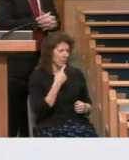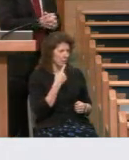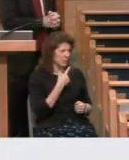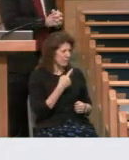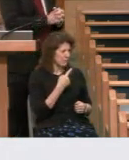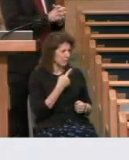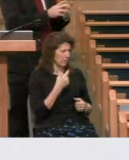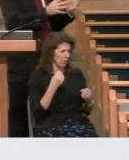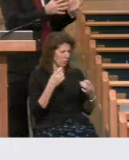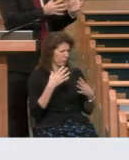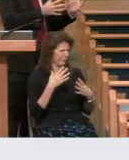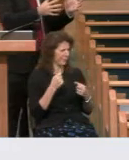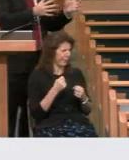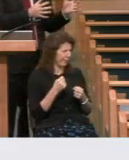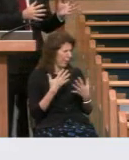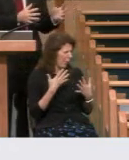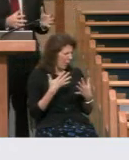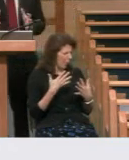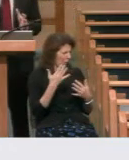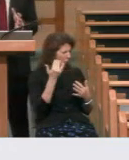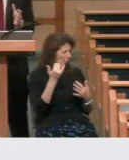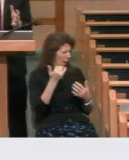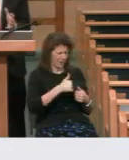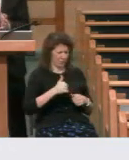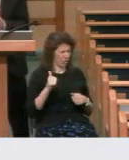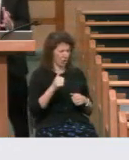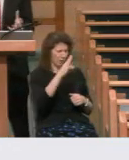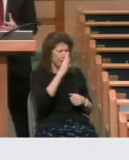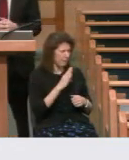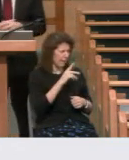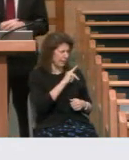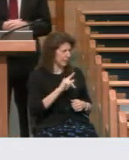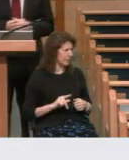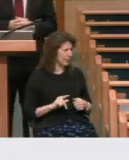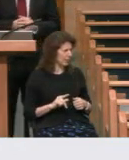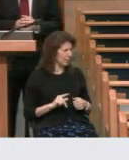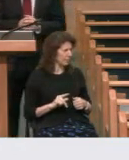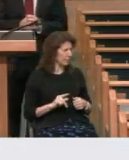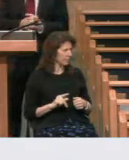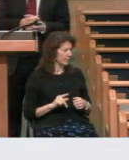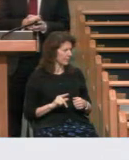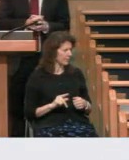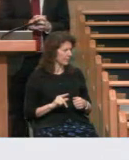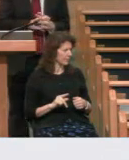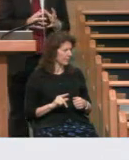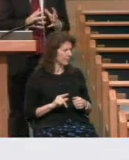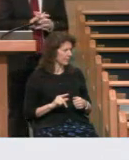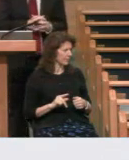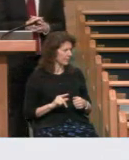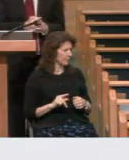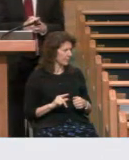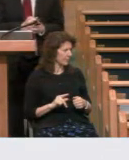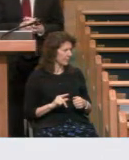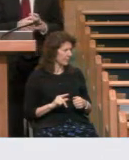prophet and deals with about the life of prophet, the first seven